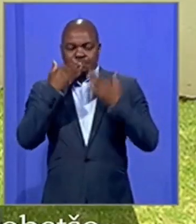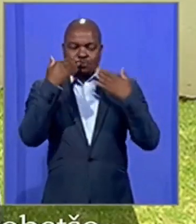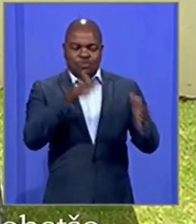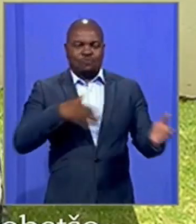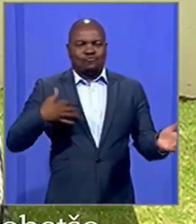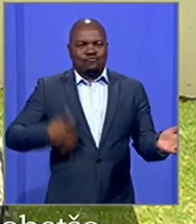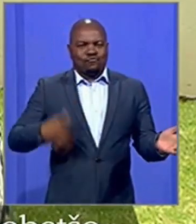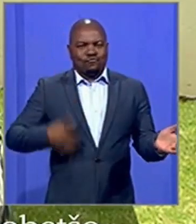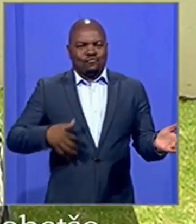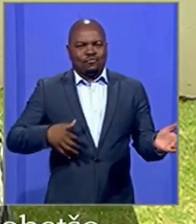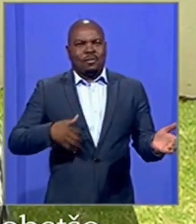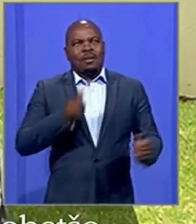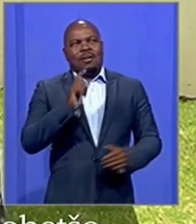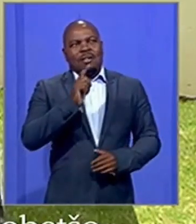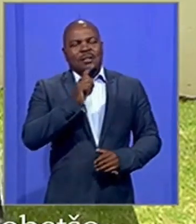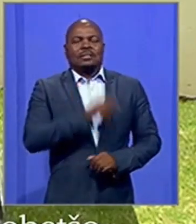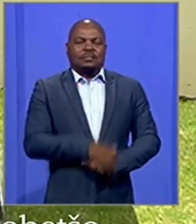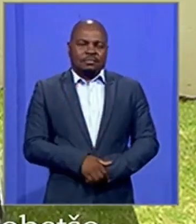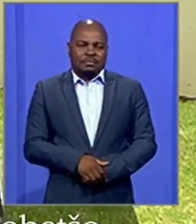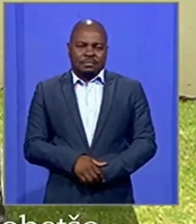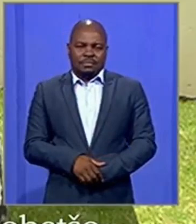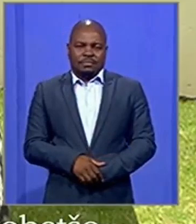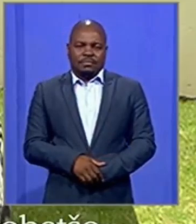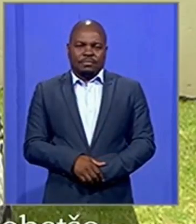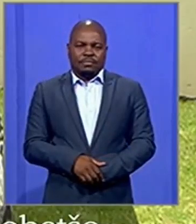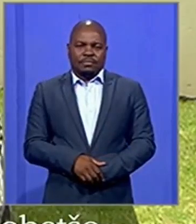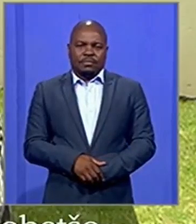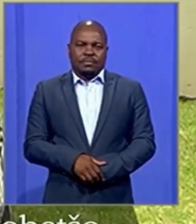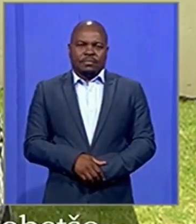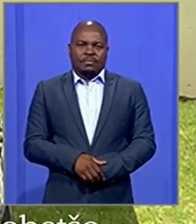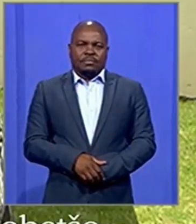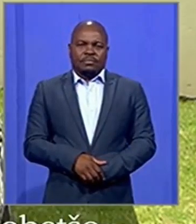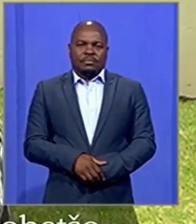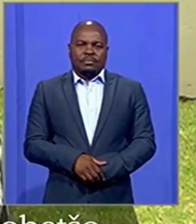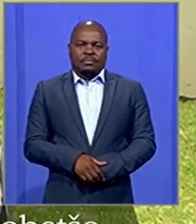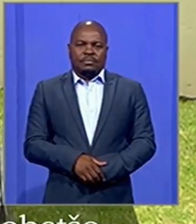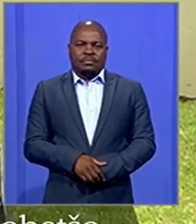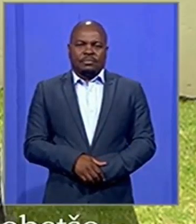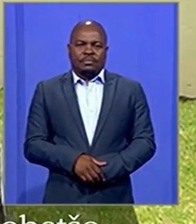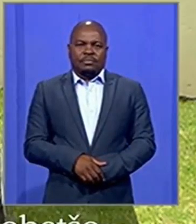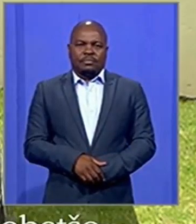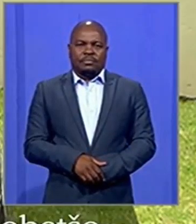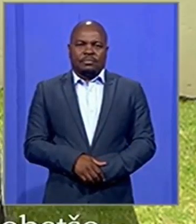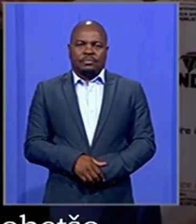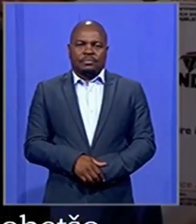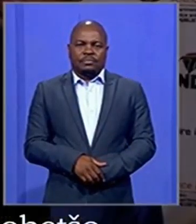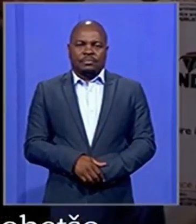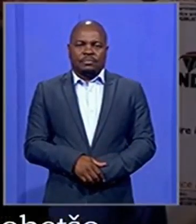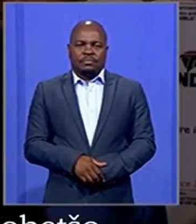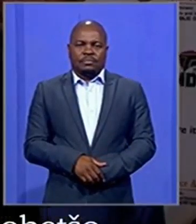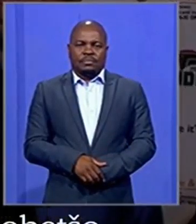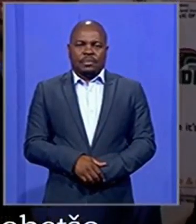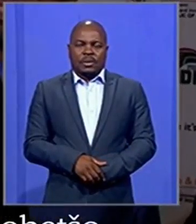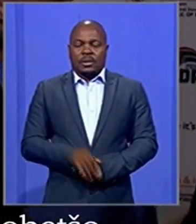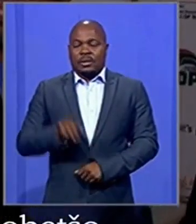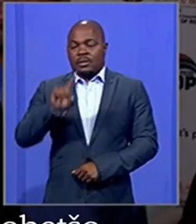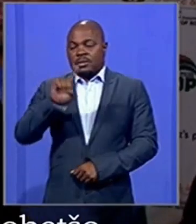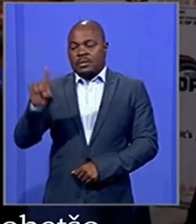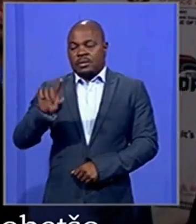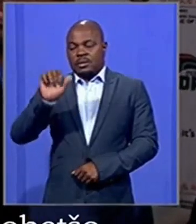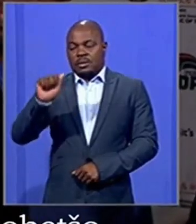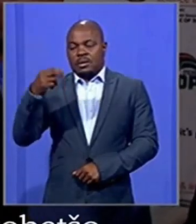ile mogolonyana. Kwakhe isigincesi usifumane from my sister. Zahara's